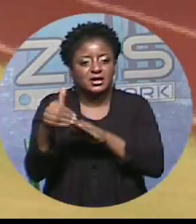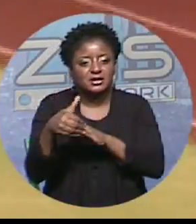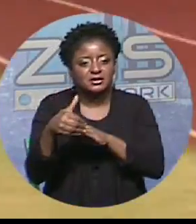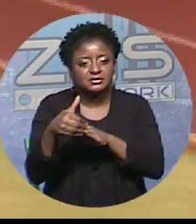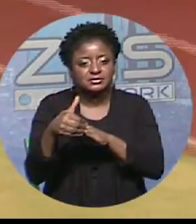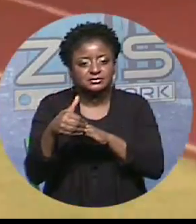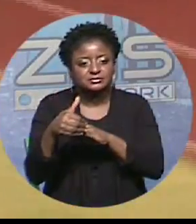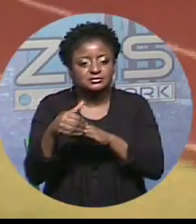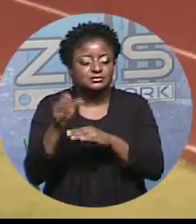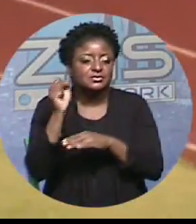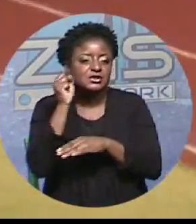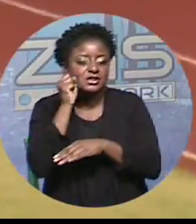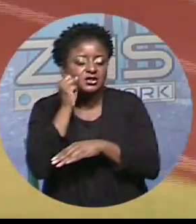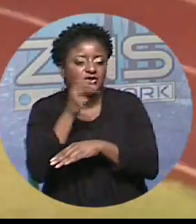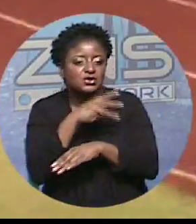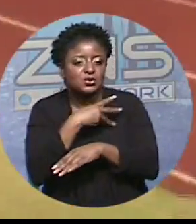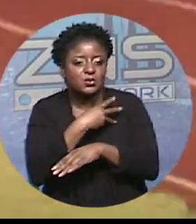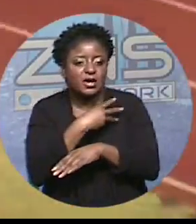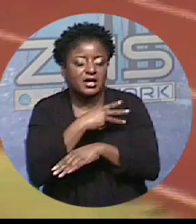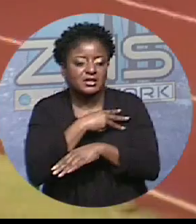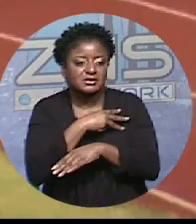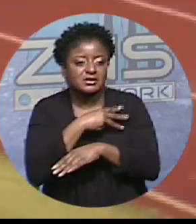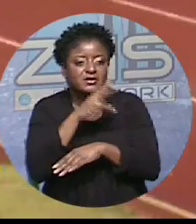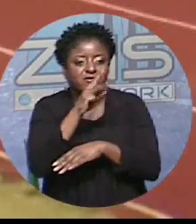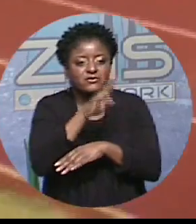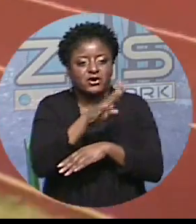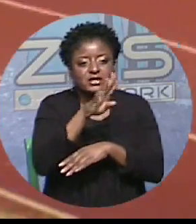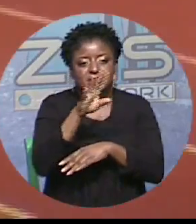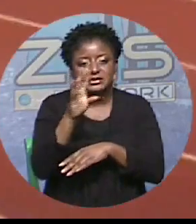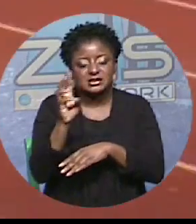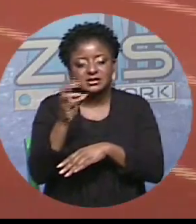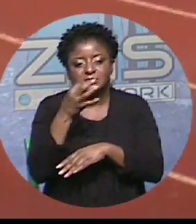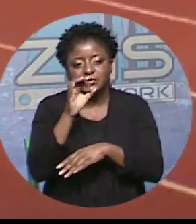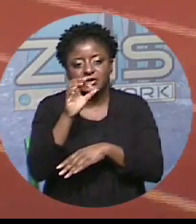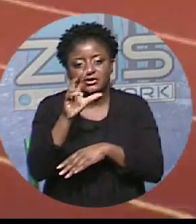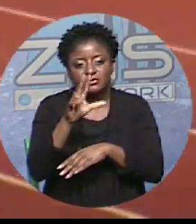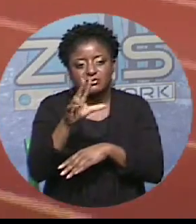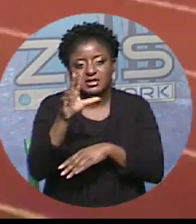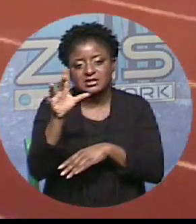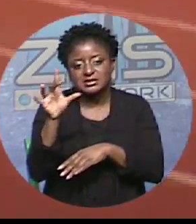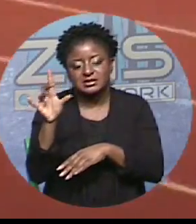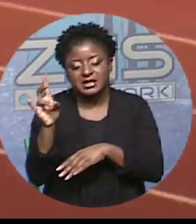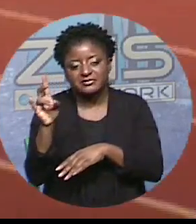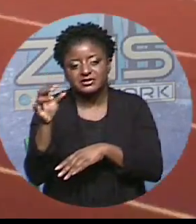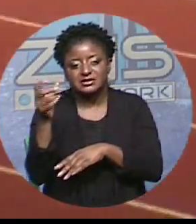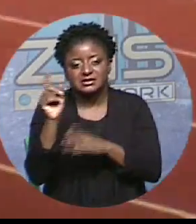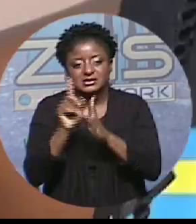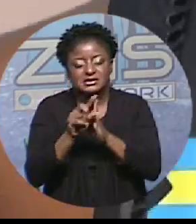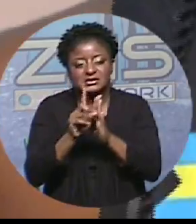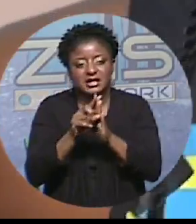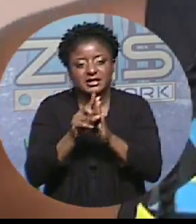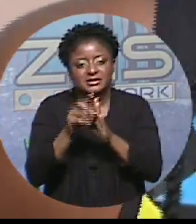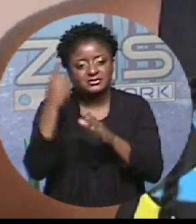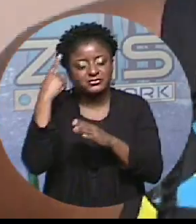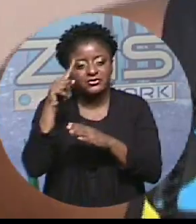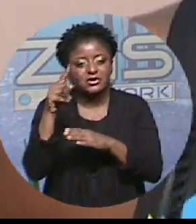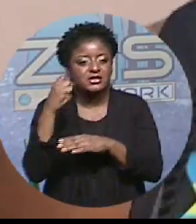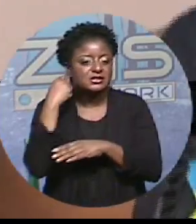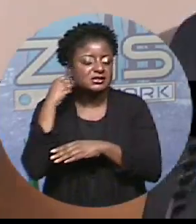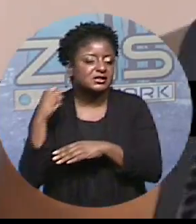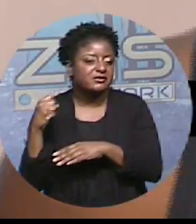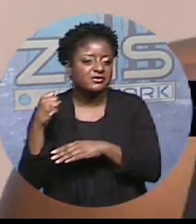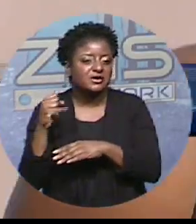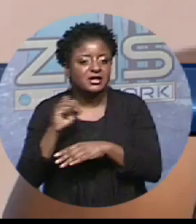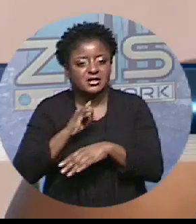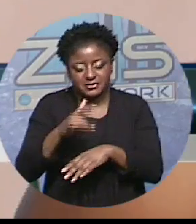and Sasha Wells turned in 46.37 seconds for the silver medal in the under-18 girls division. It feels good. I'm